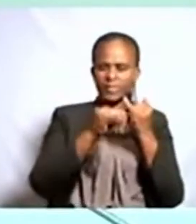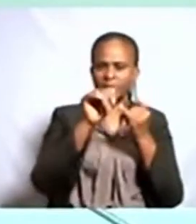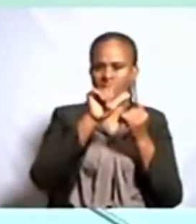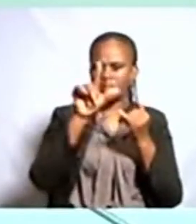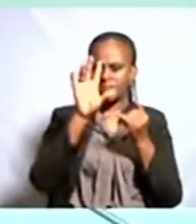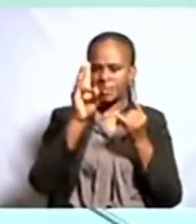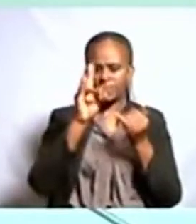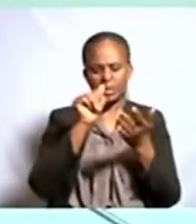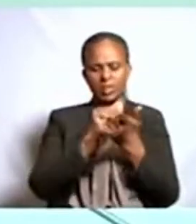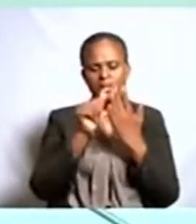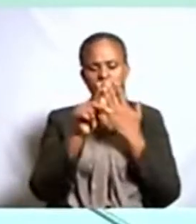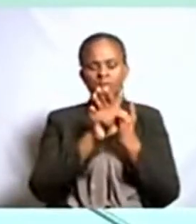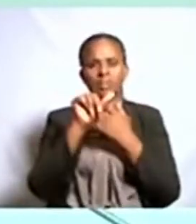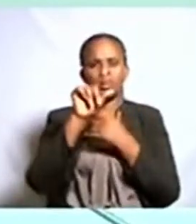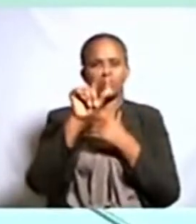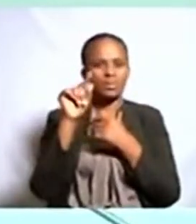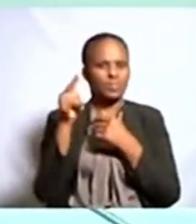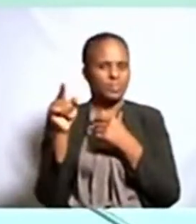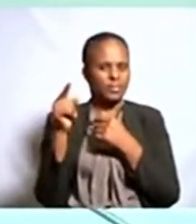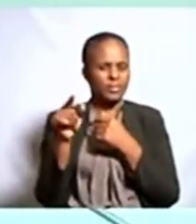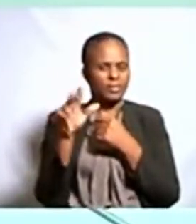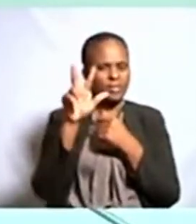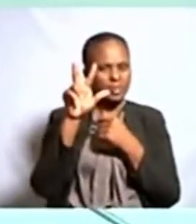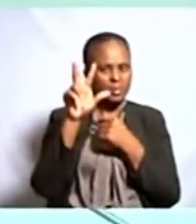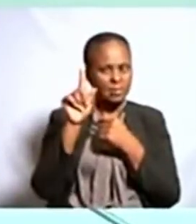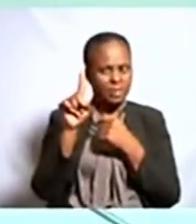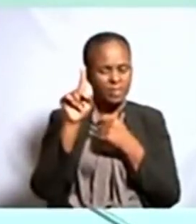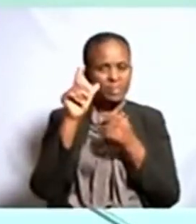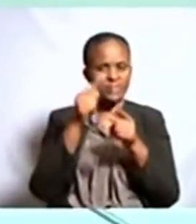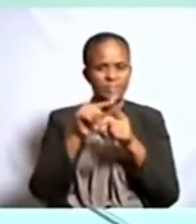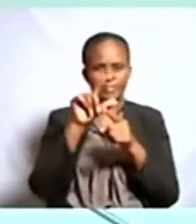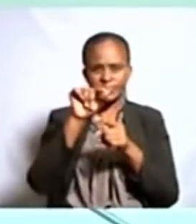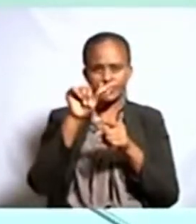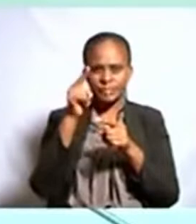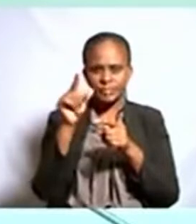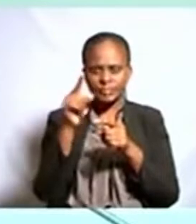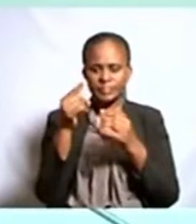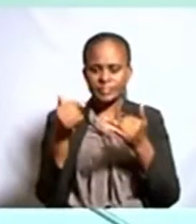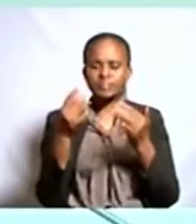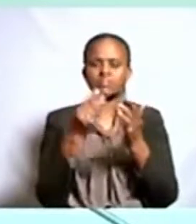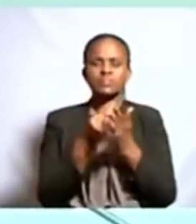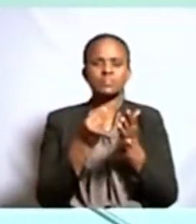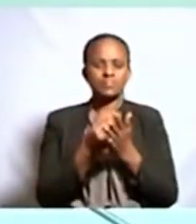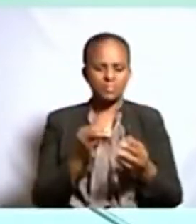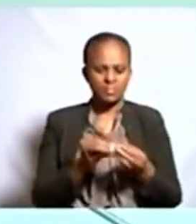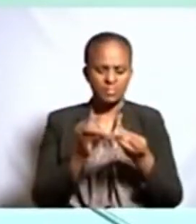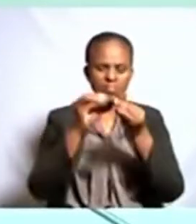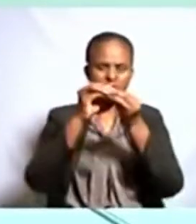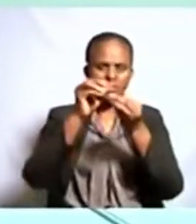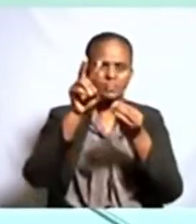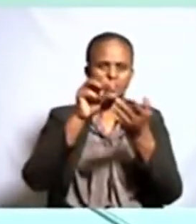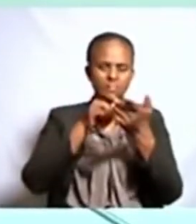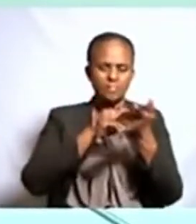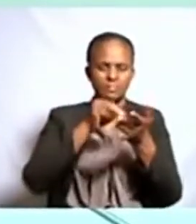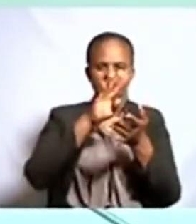April 2021. As at 31st December 2021, amounts totaling